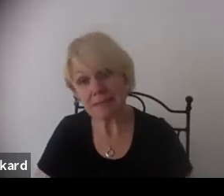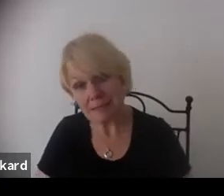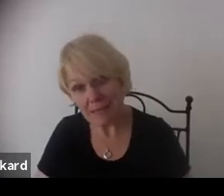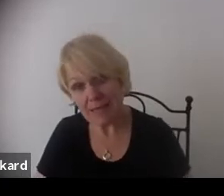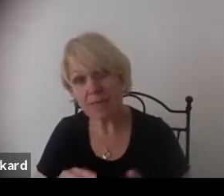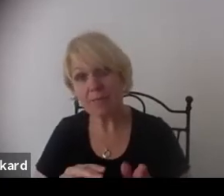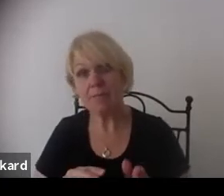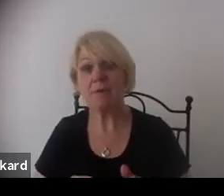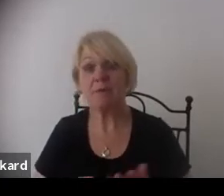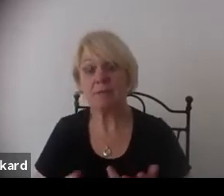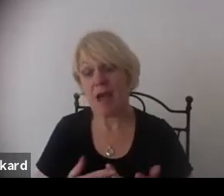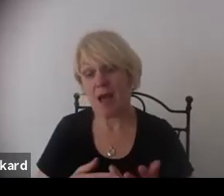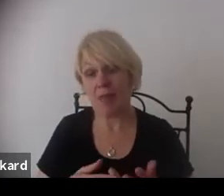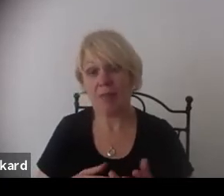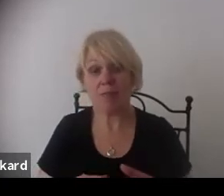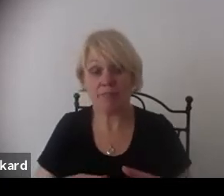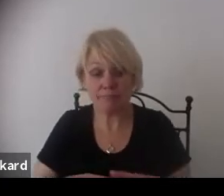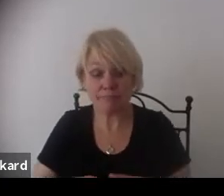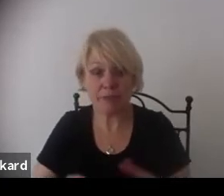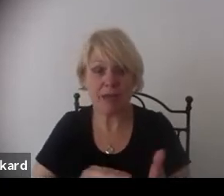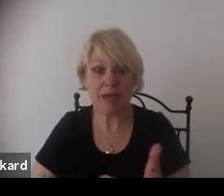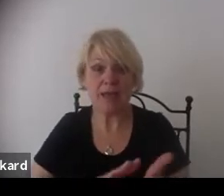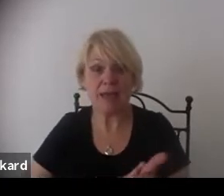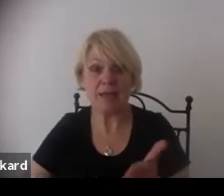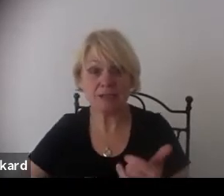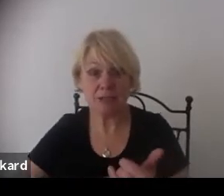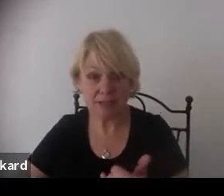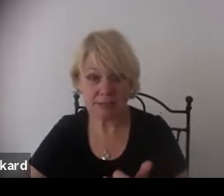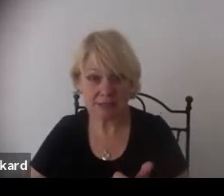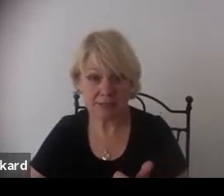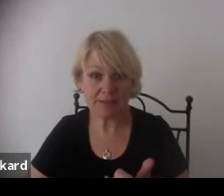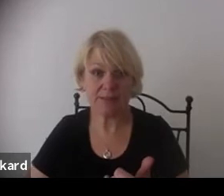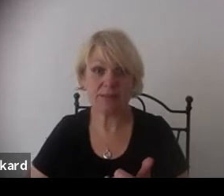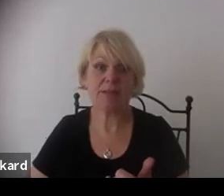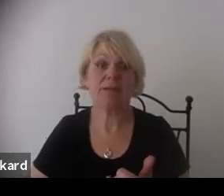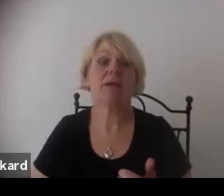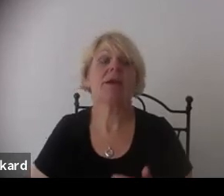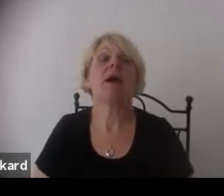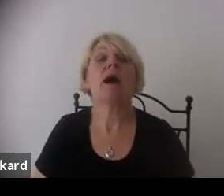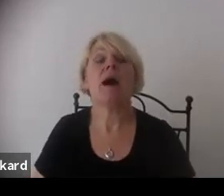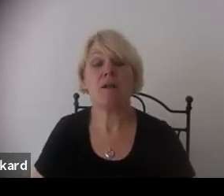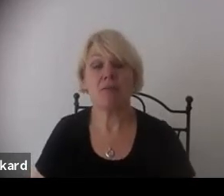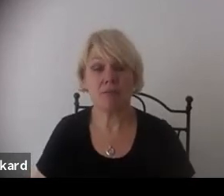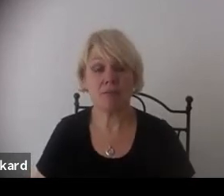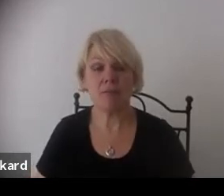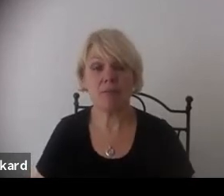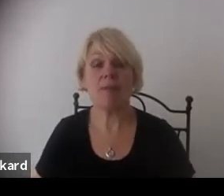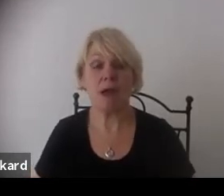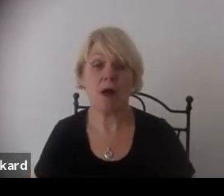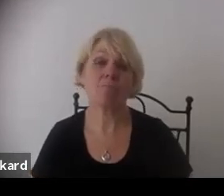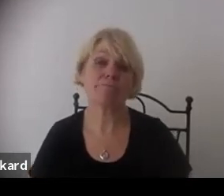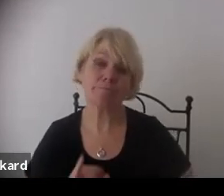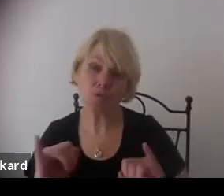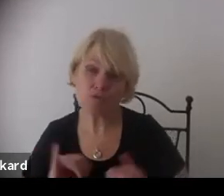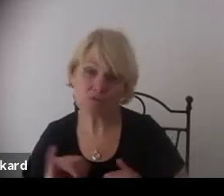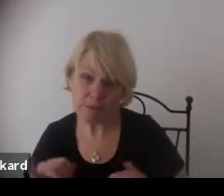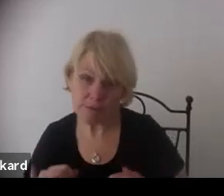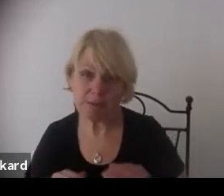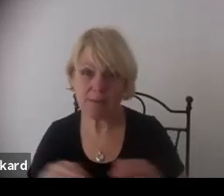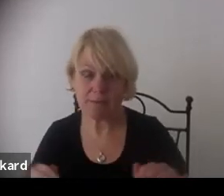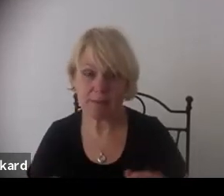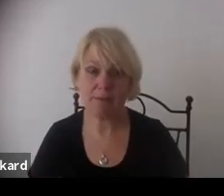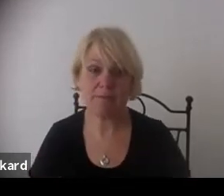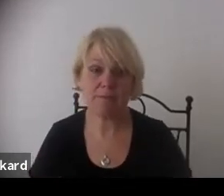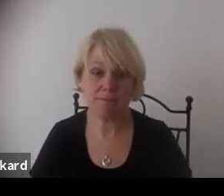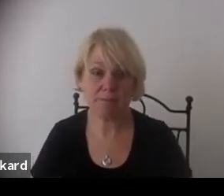major incident, and we are still formally in a major incident, which means that we